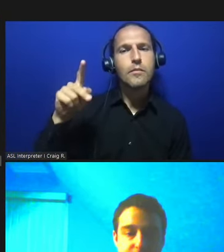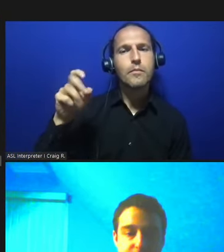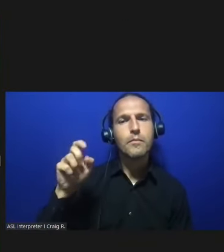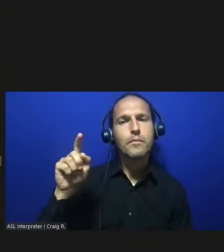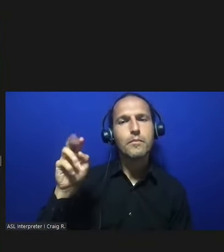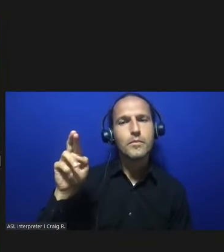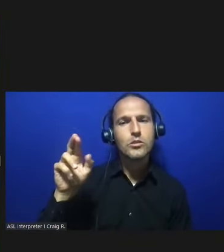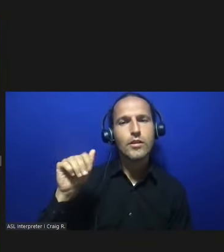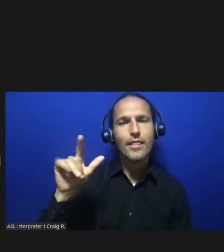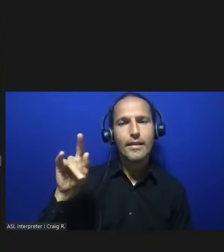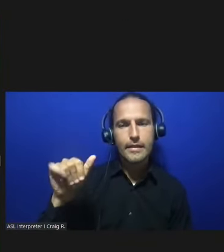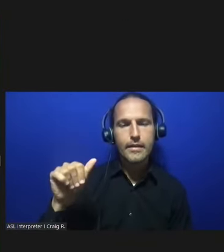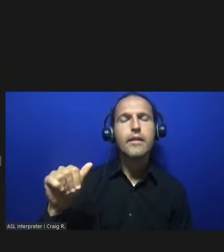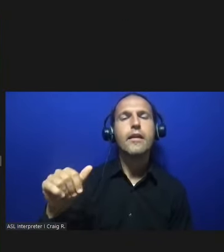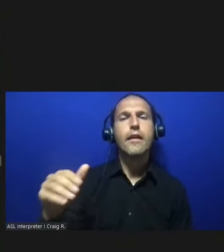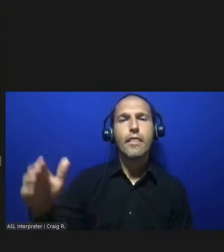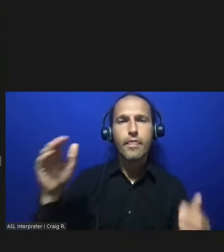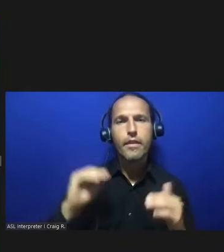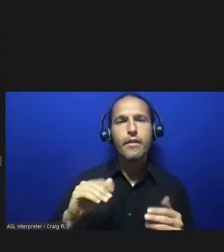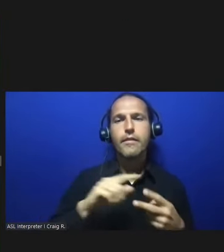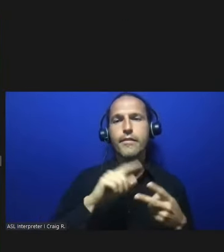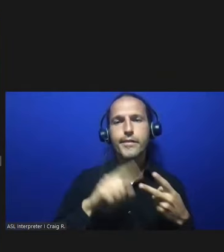by George Bettman.